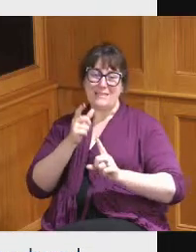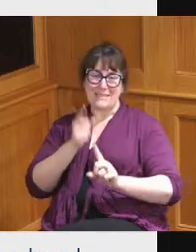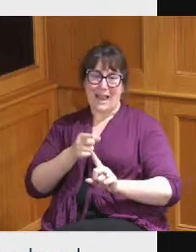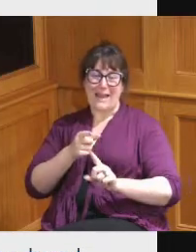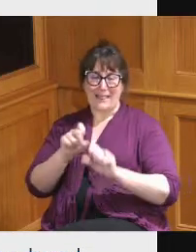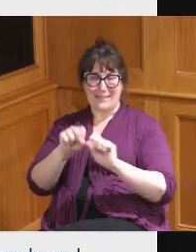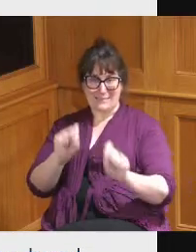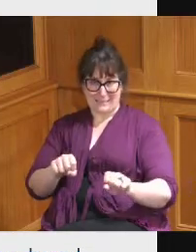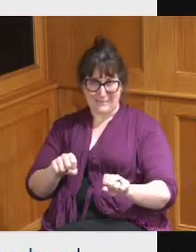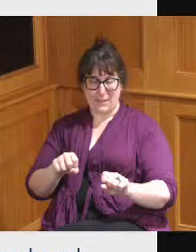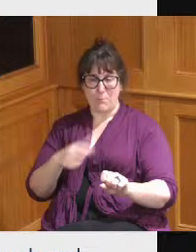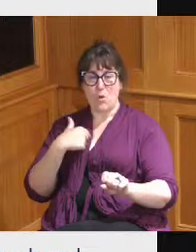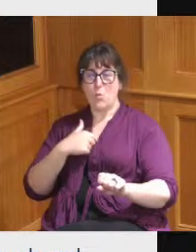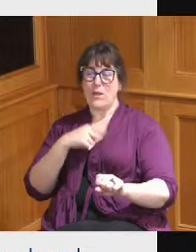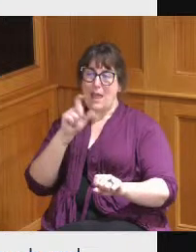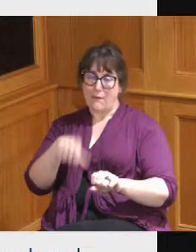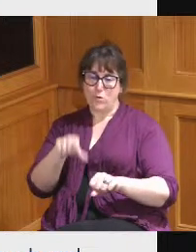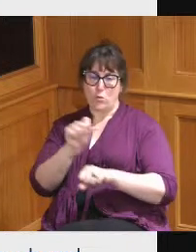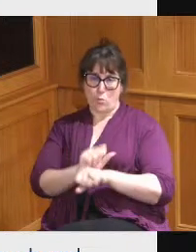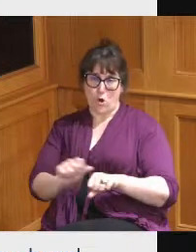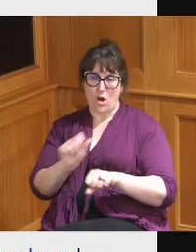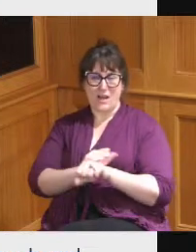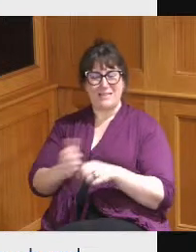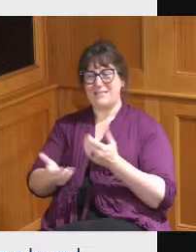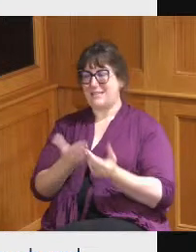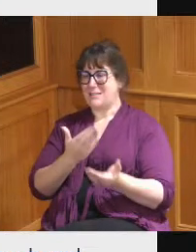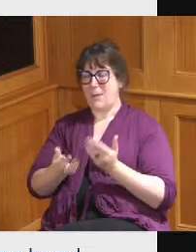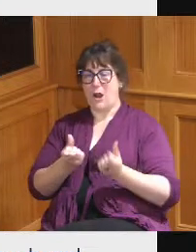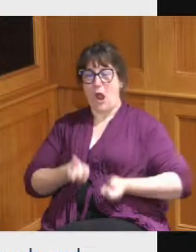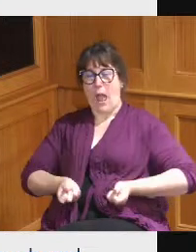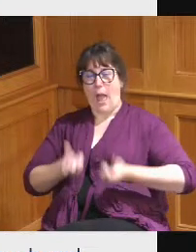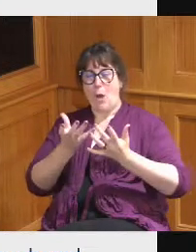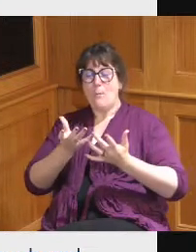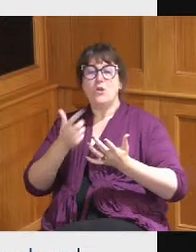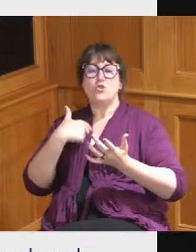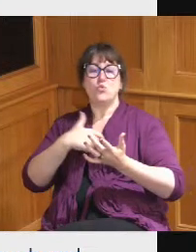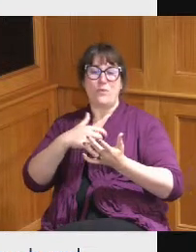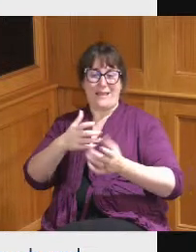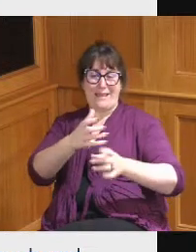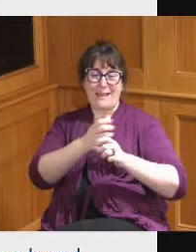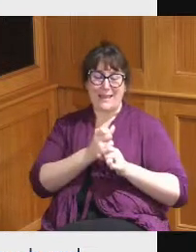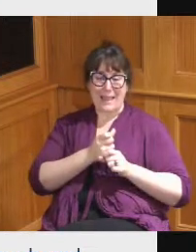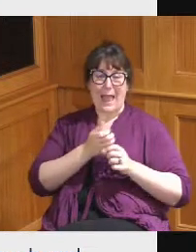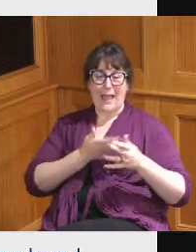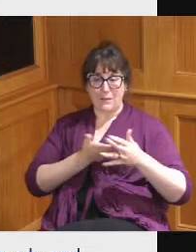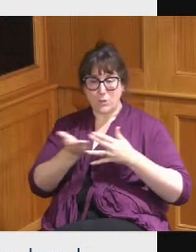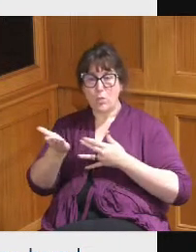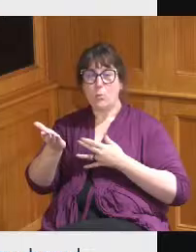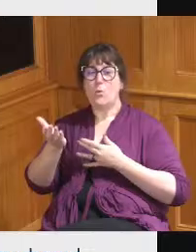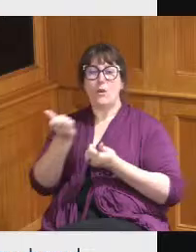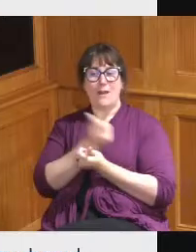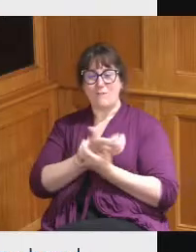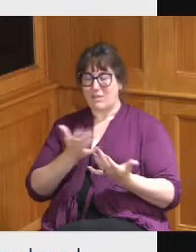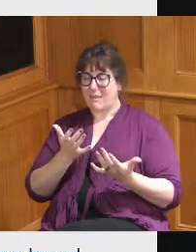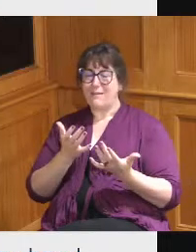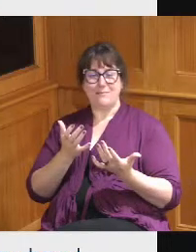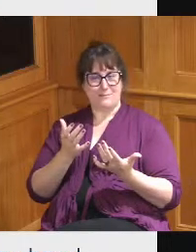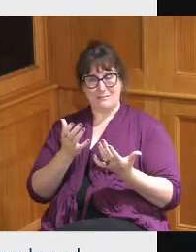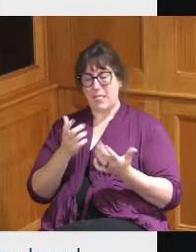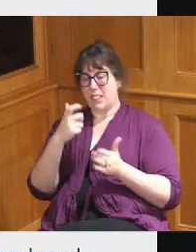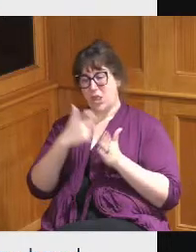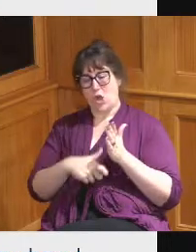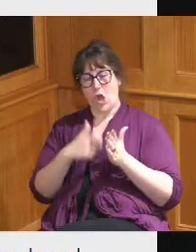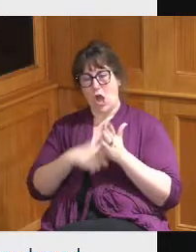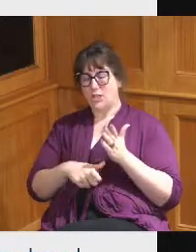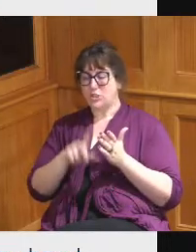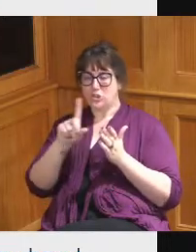of work to do regardless of how much flow actually comes in any given day or week or month. There's cost just